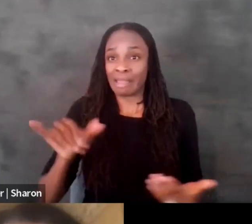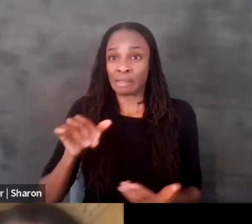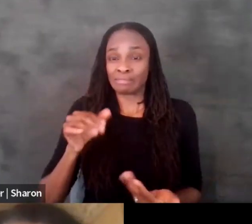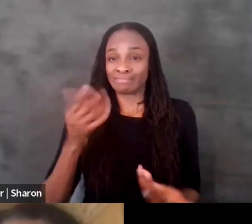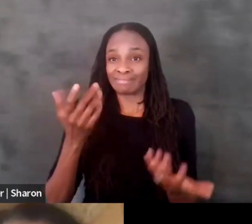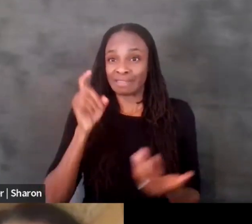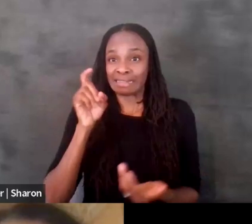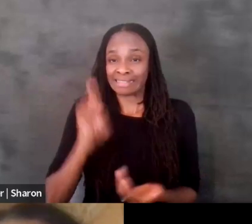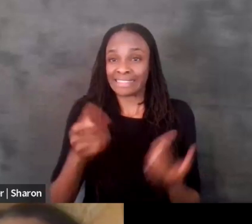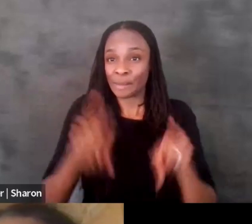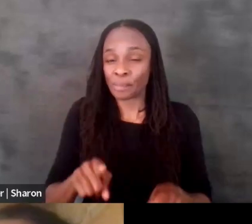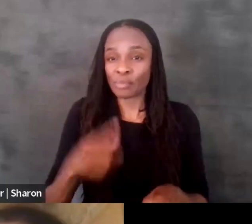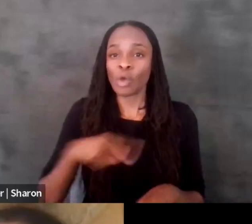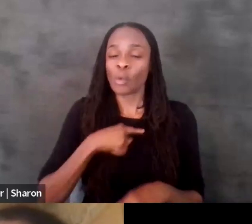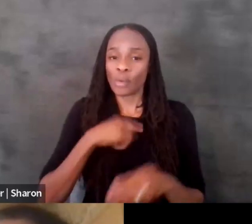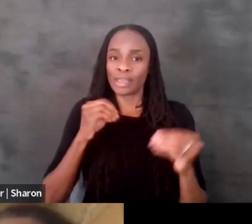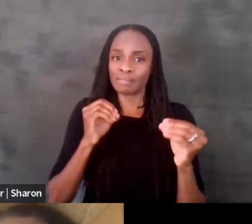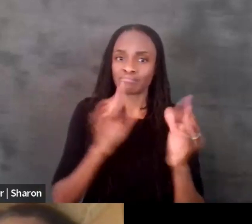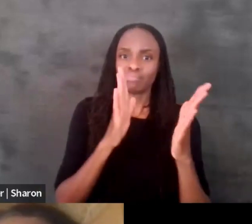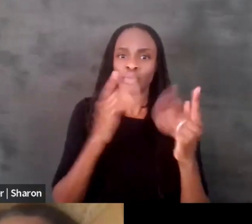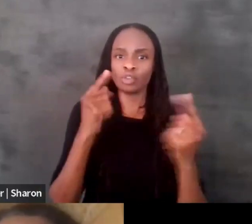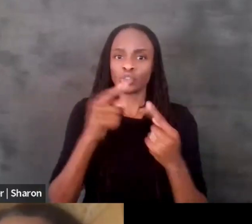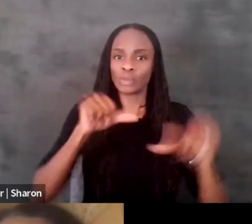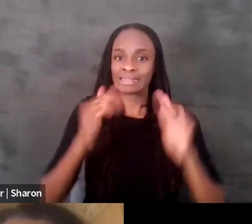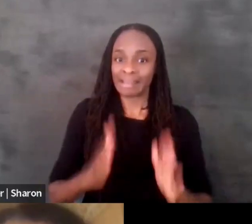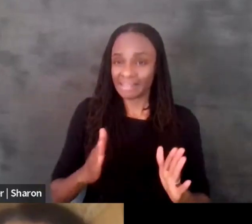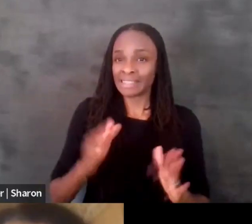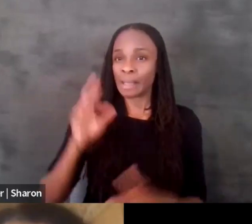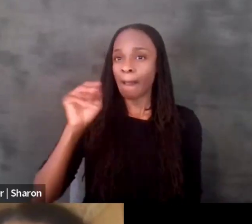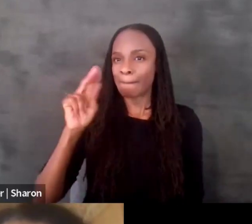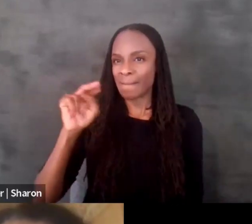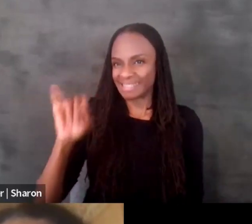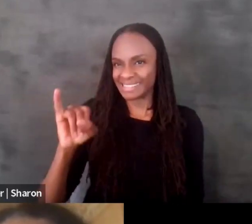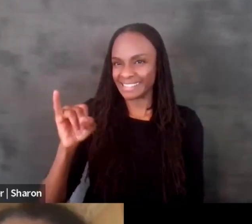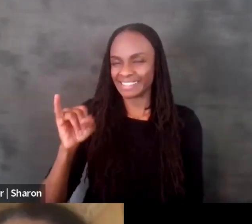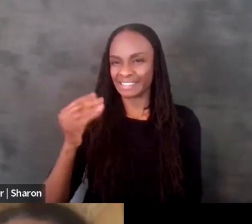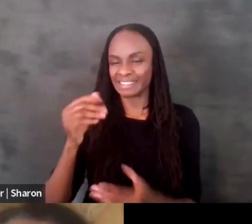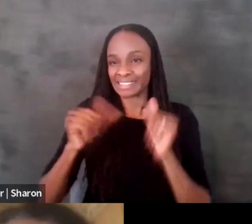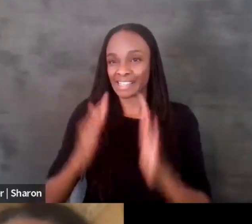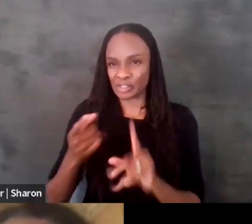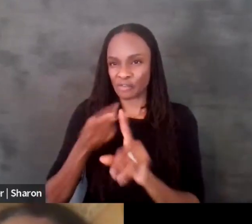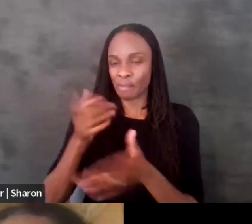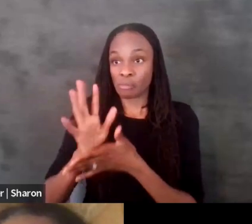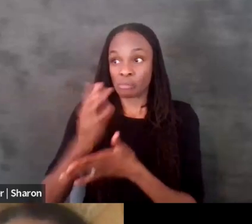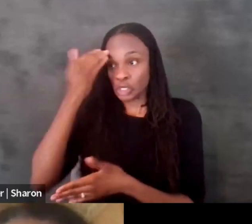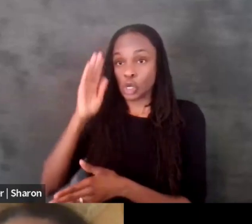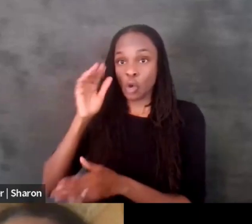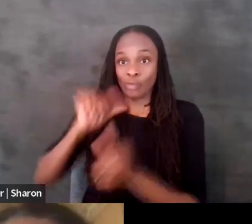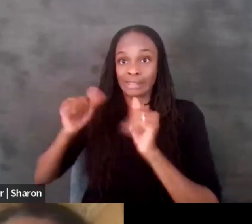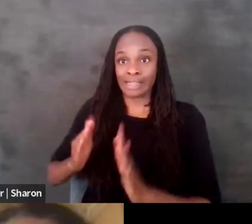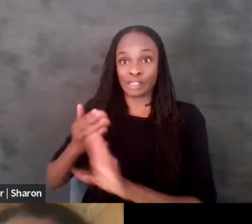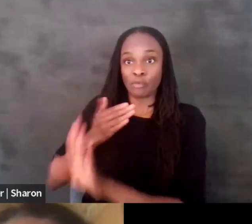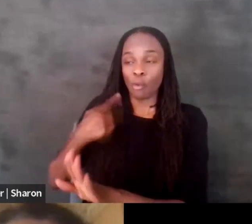into Mansi, the scientist who we see in the film. mm, Um, we didn't know her from before. We just ran into her at a